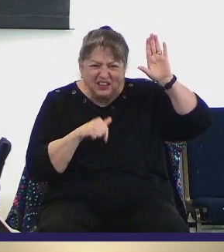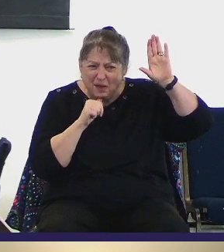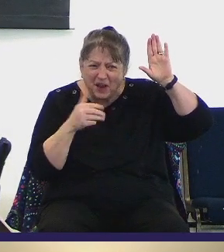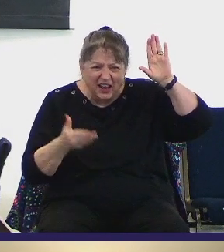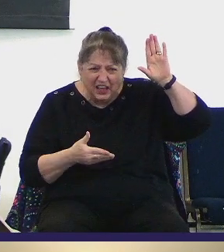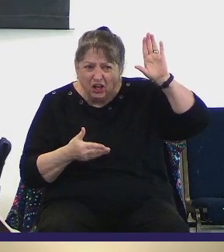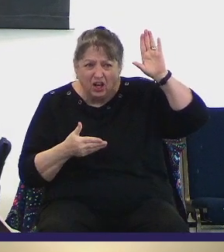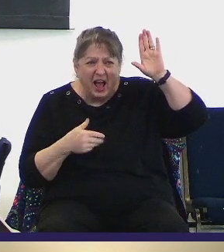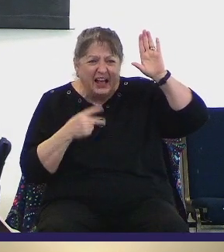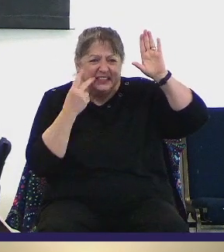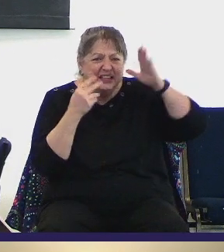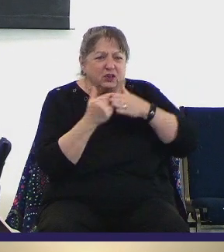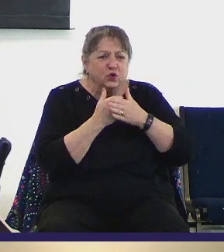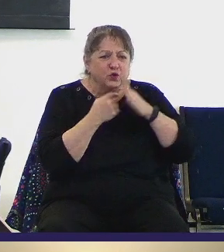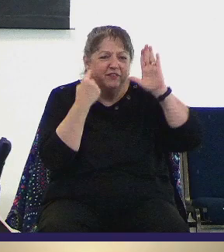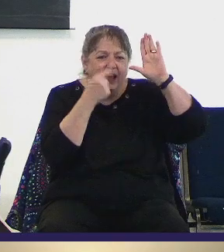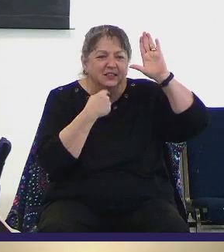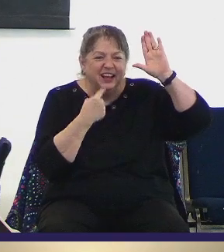few new faces.